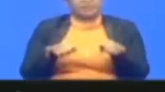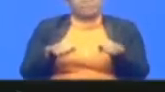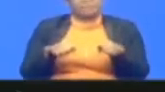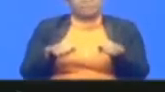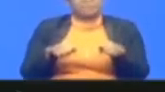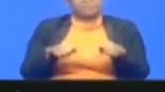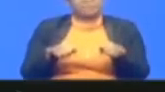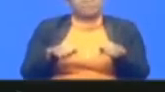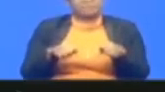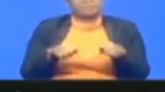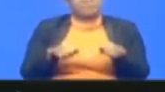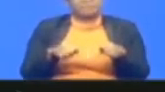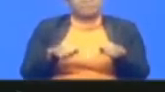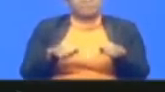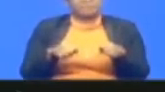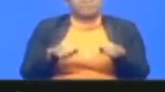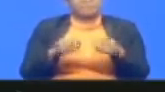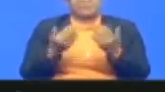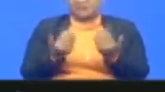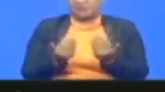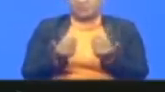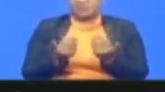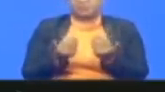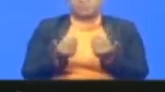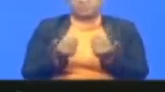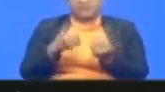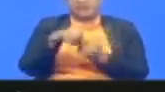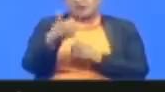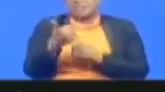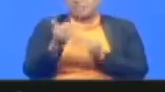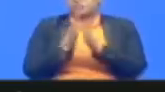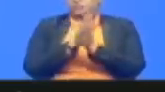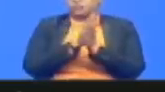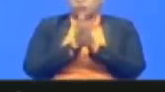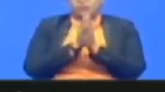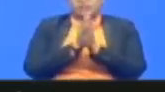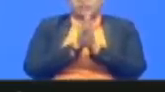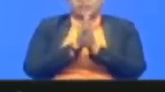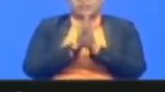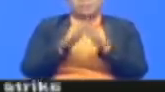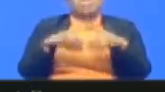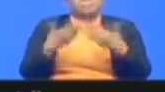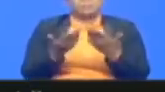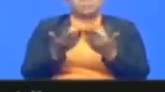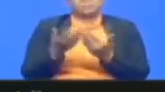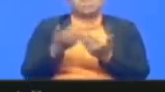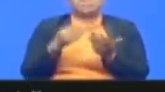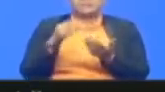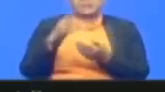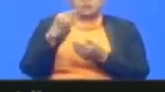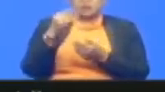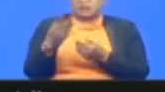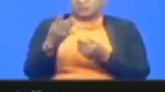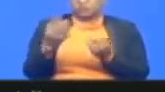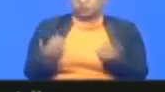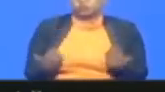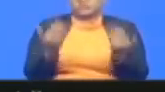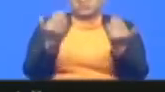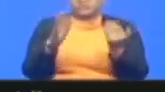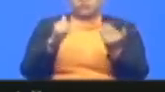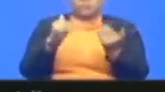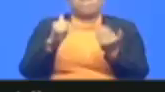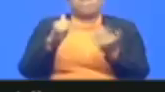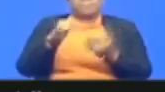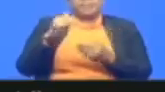be following. All right, now let's bring you another story and the riddle of the lookalike girls from Kakamega who